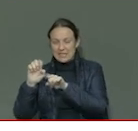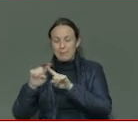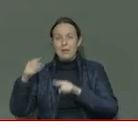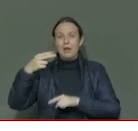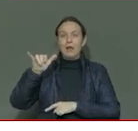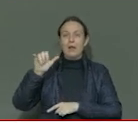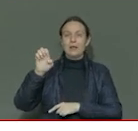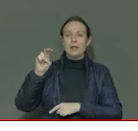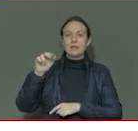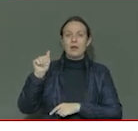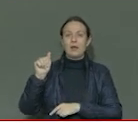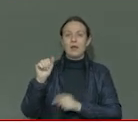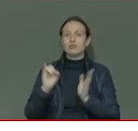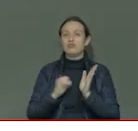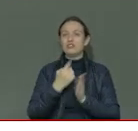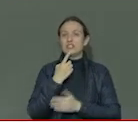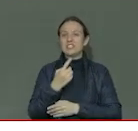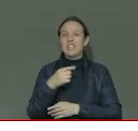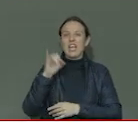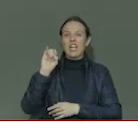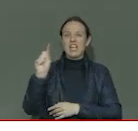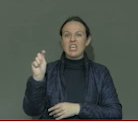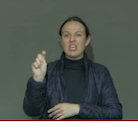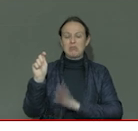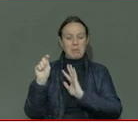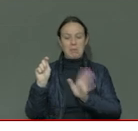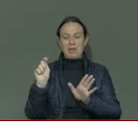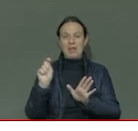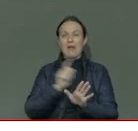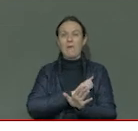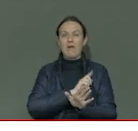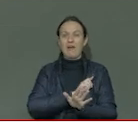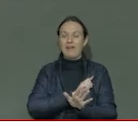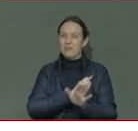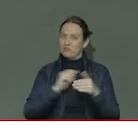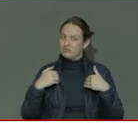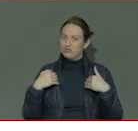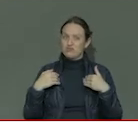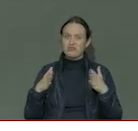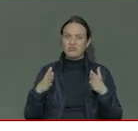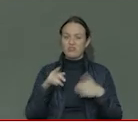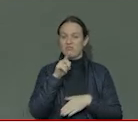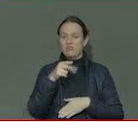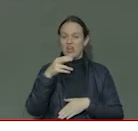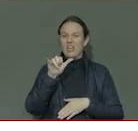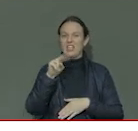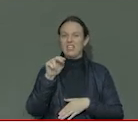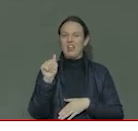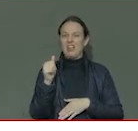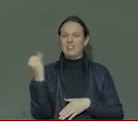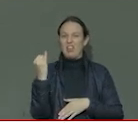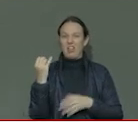hyena, he refers to the hyena as it. Because from the onset, he describes the hyena as something